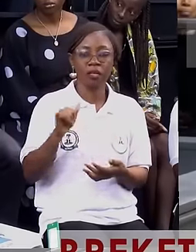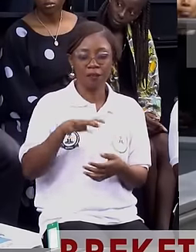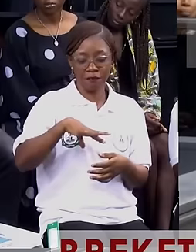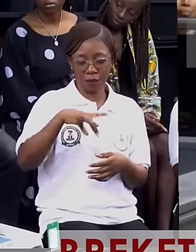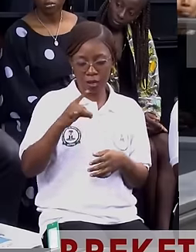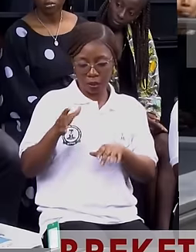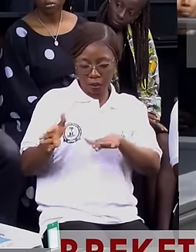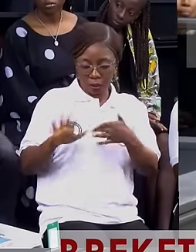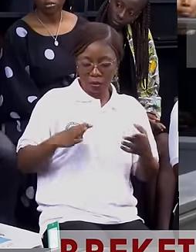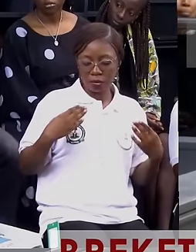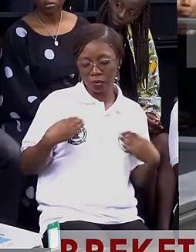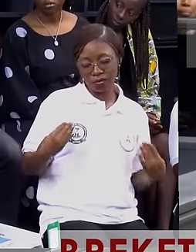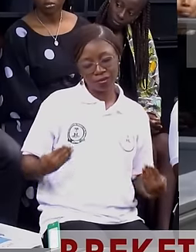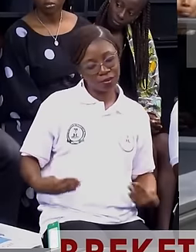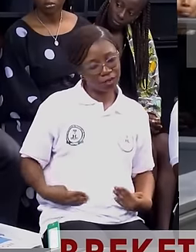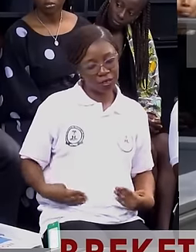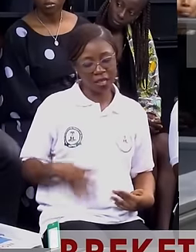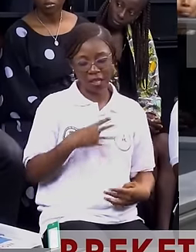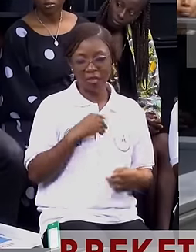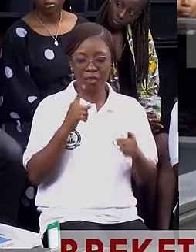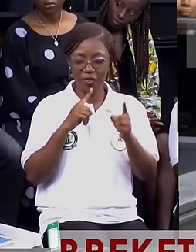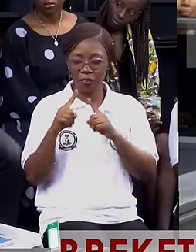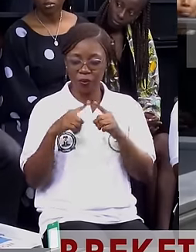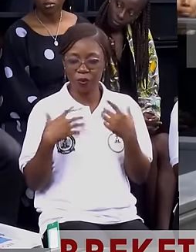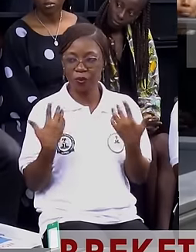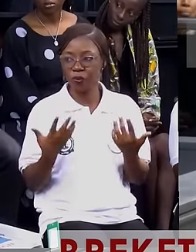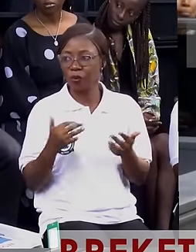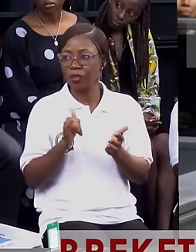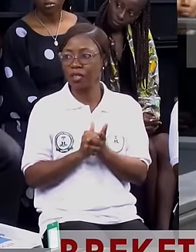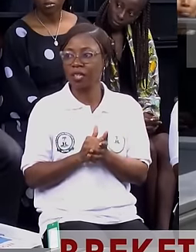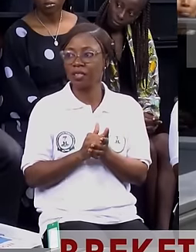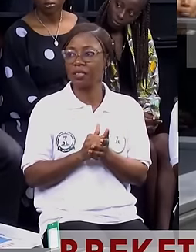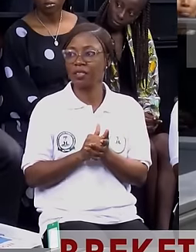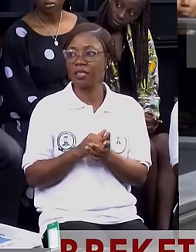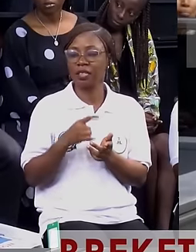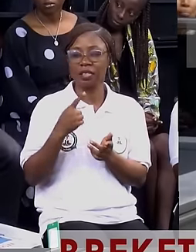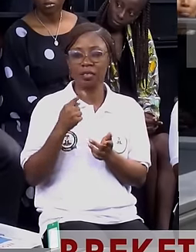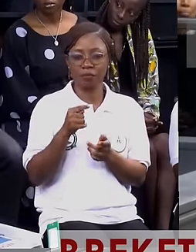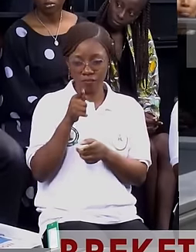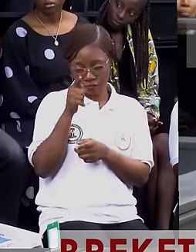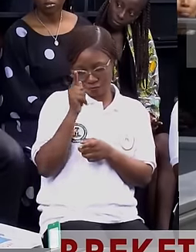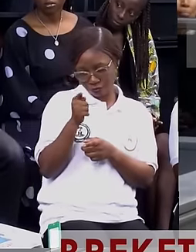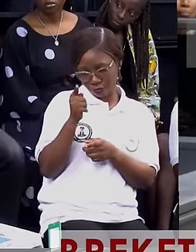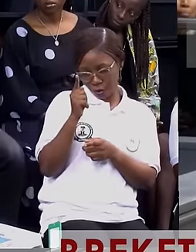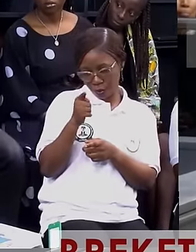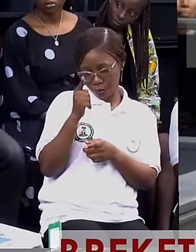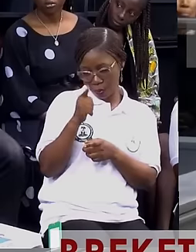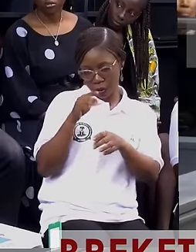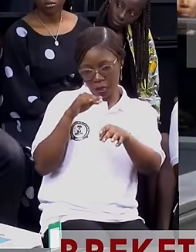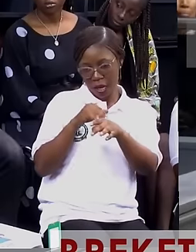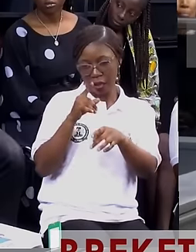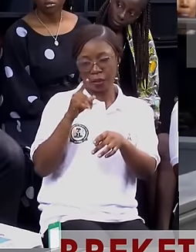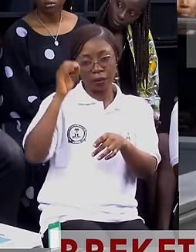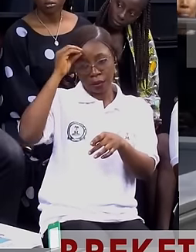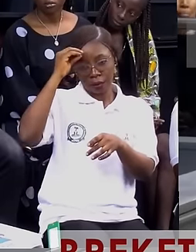body. They come talk, say, the fingers, they point at the man